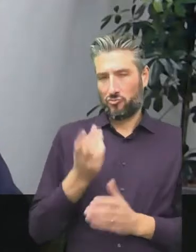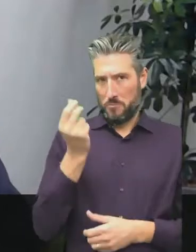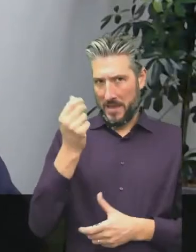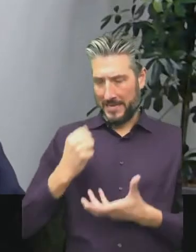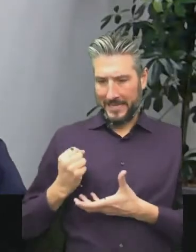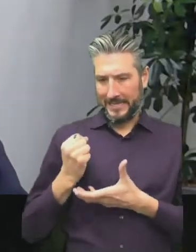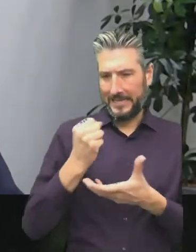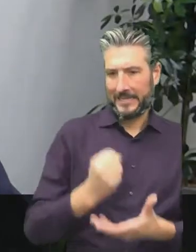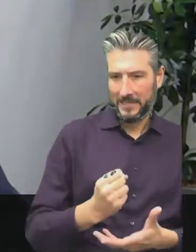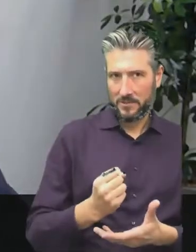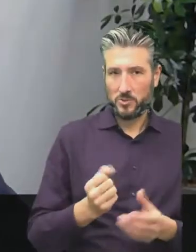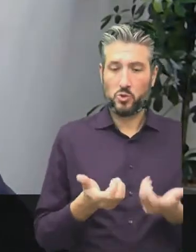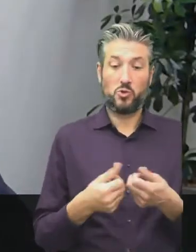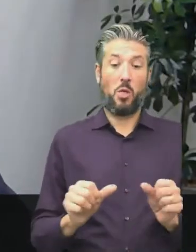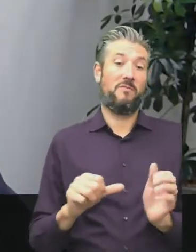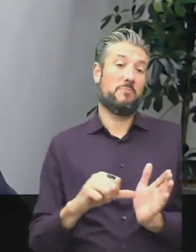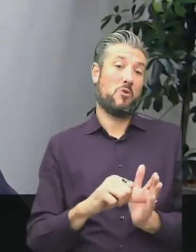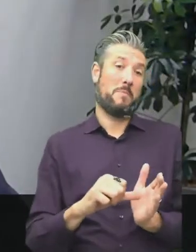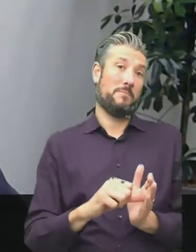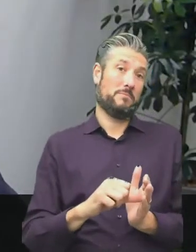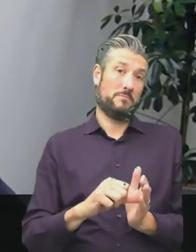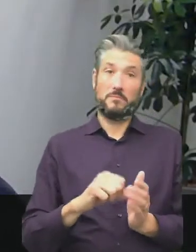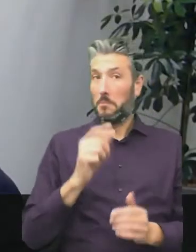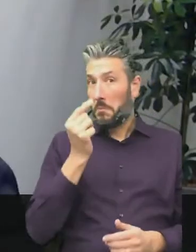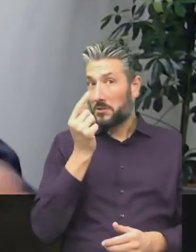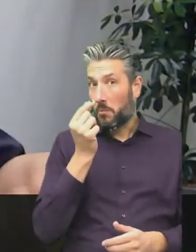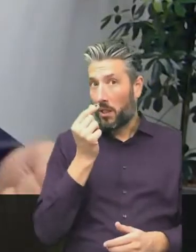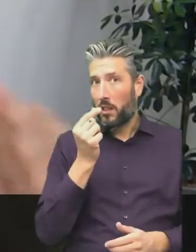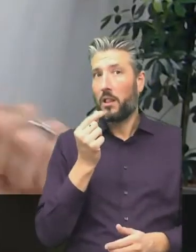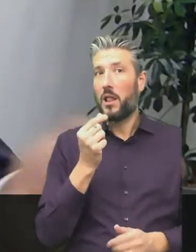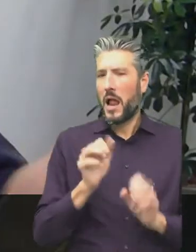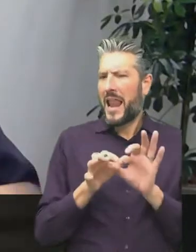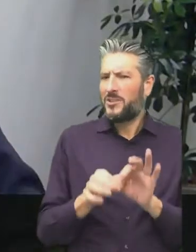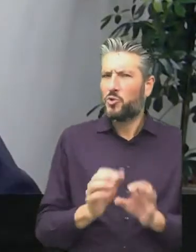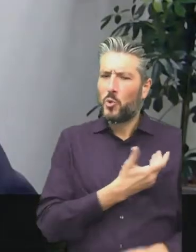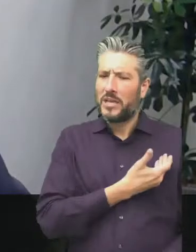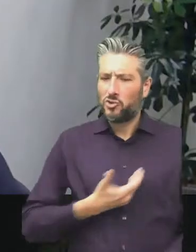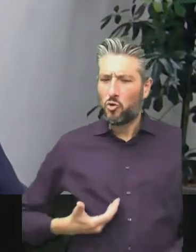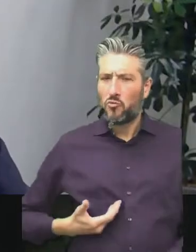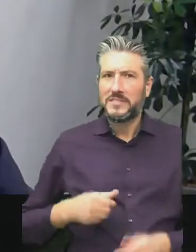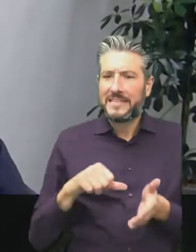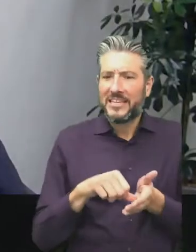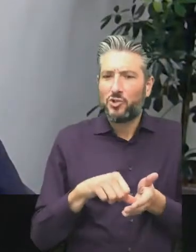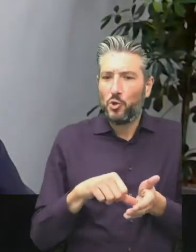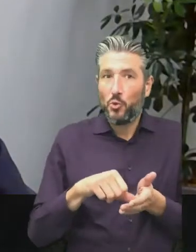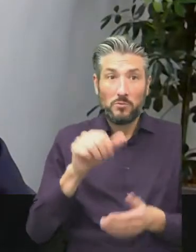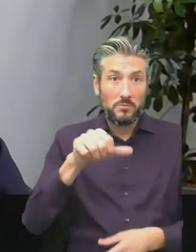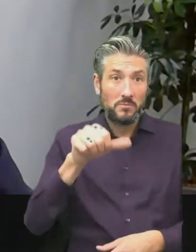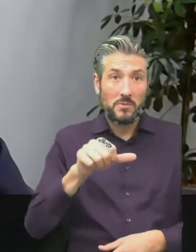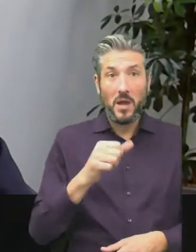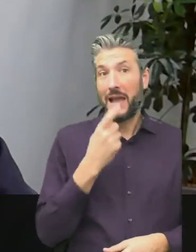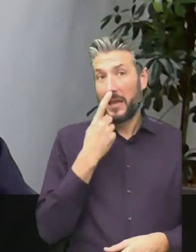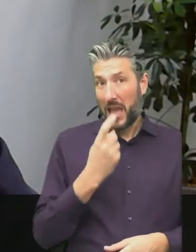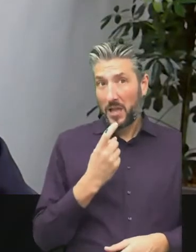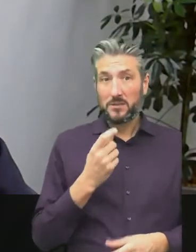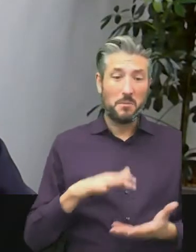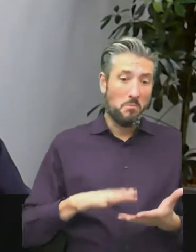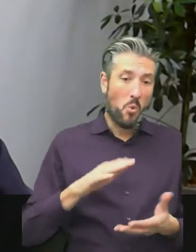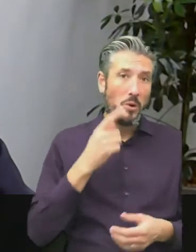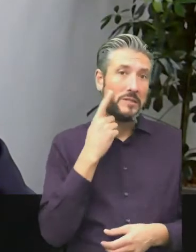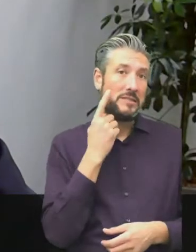easily is to resolve the issue of professional indemnity insurance and to make it easier to get the EWS1 form for people like